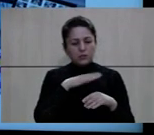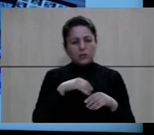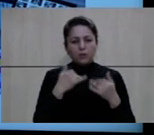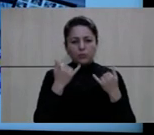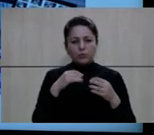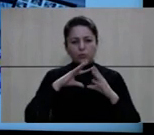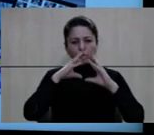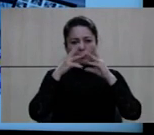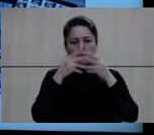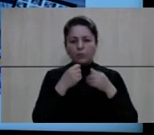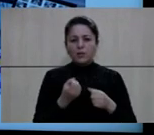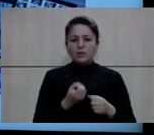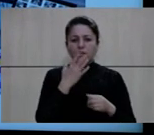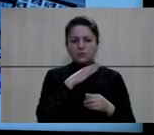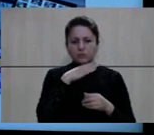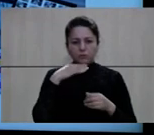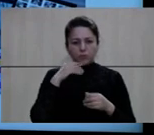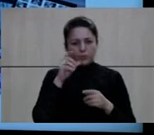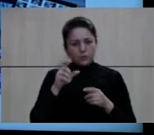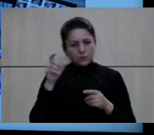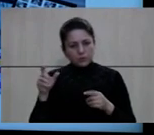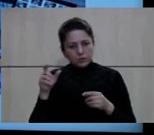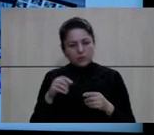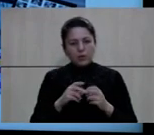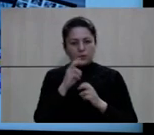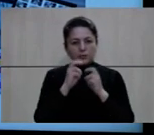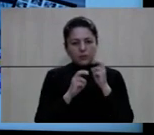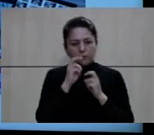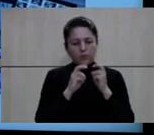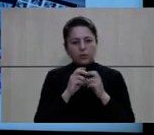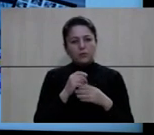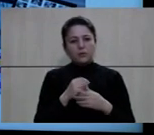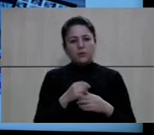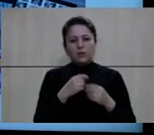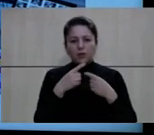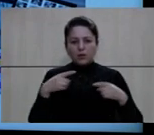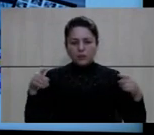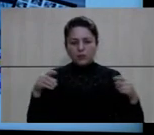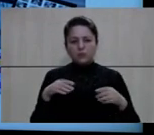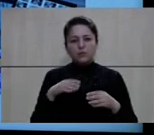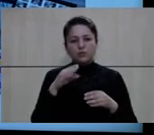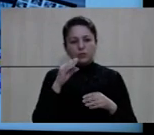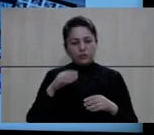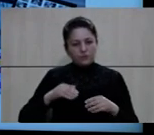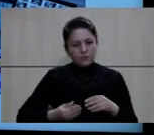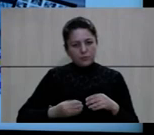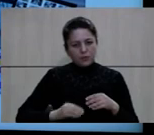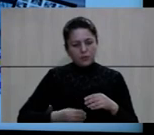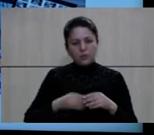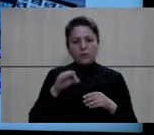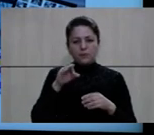Bugun dunyo bo'ylab qanchadan qancha insonlar zavod fabrikalarda, turli idoralarda, avtomobillarda